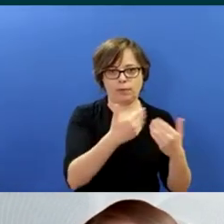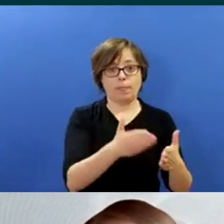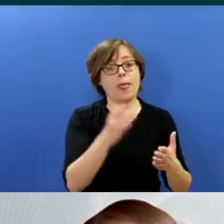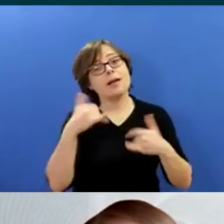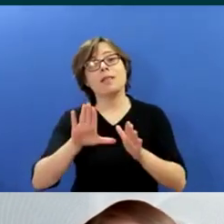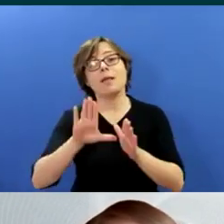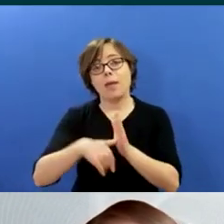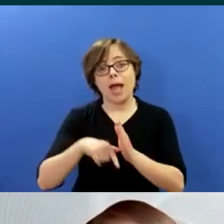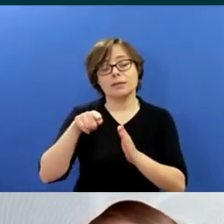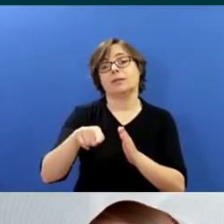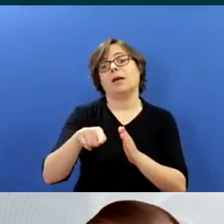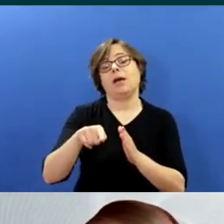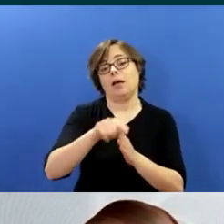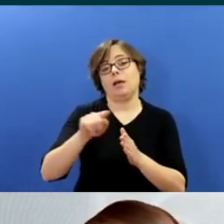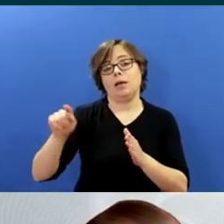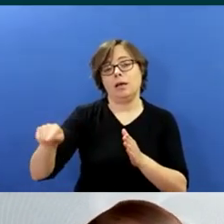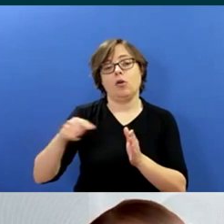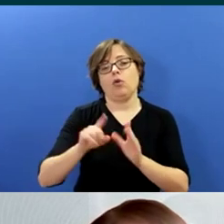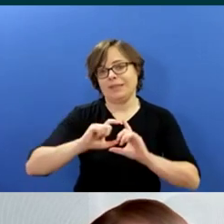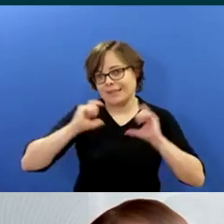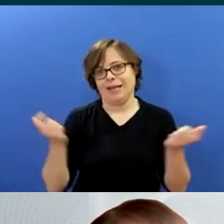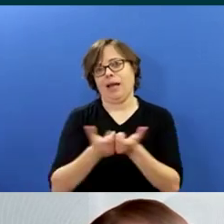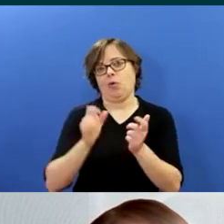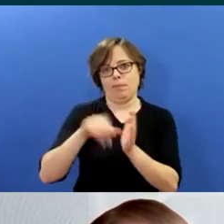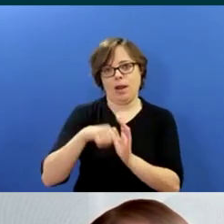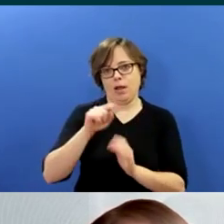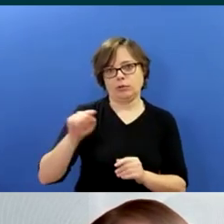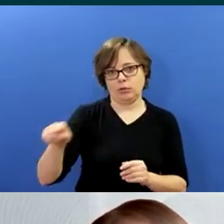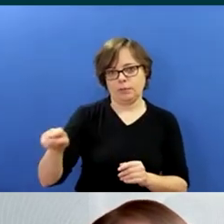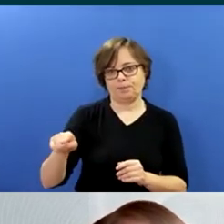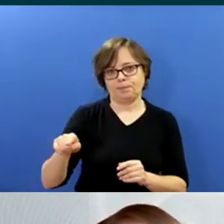owners were advised very individually.